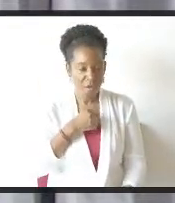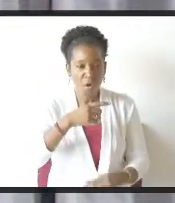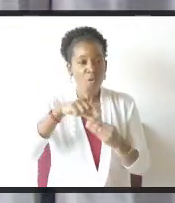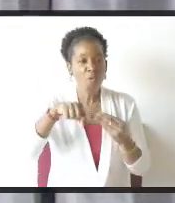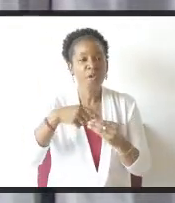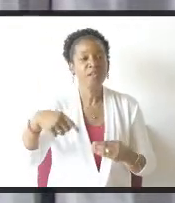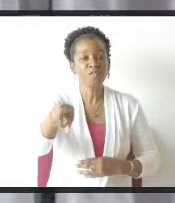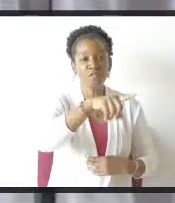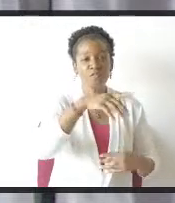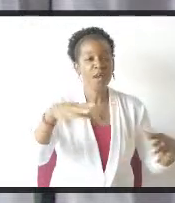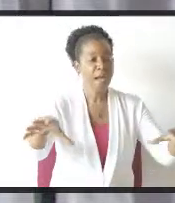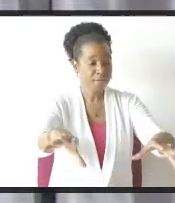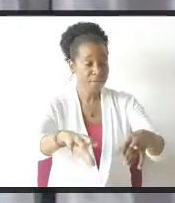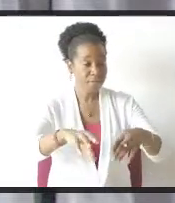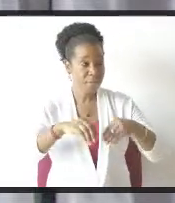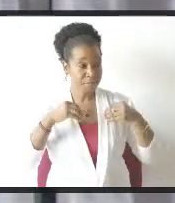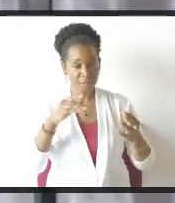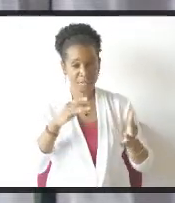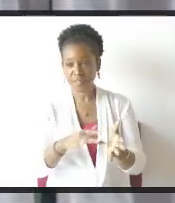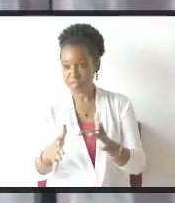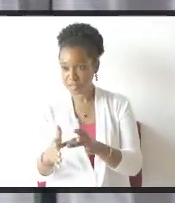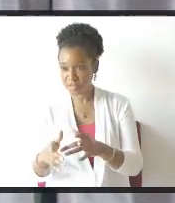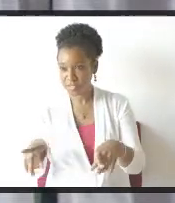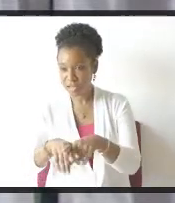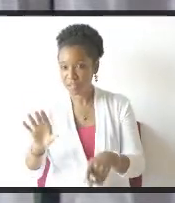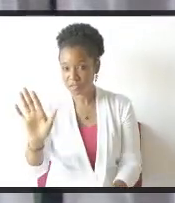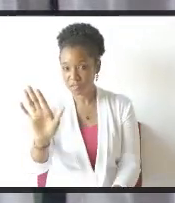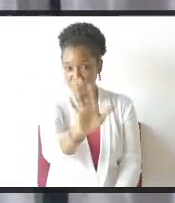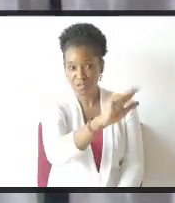message, I'd like to pray for you in closing.